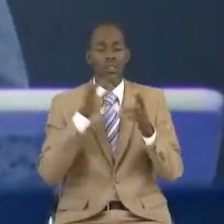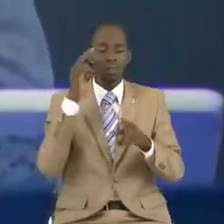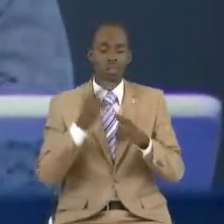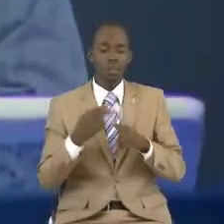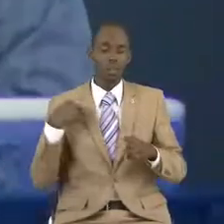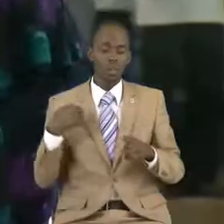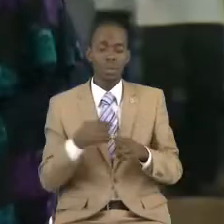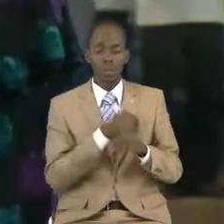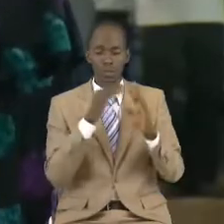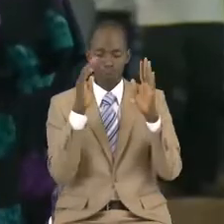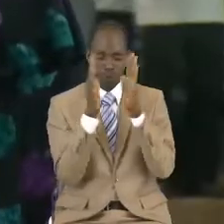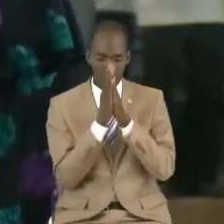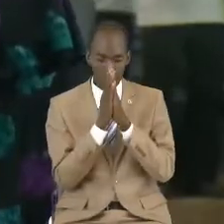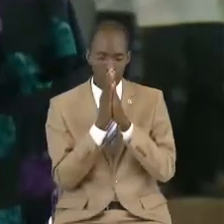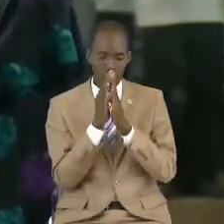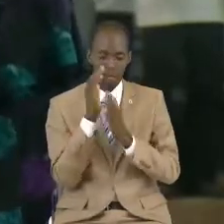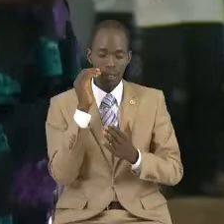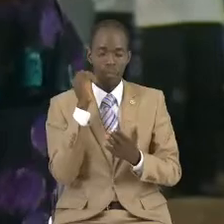pray